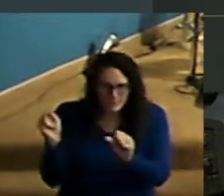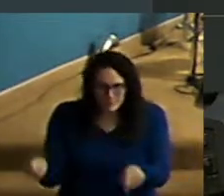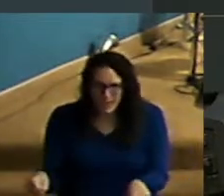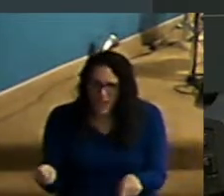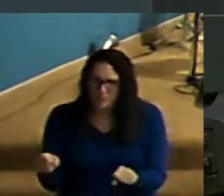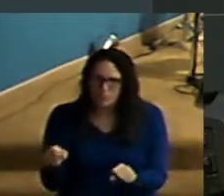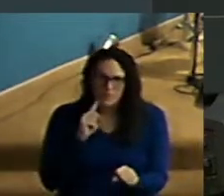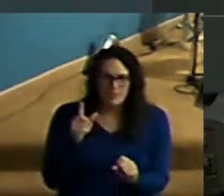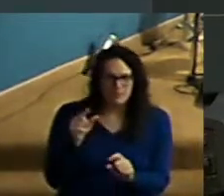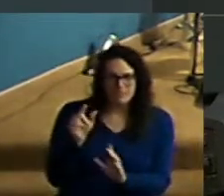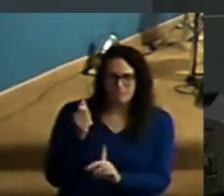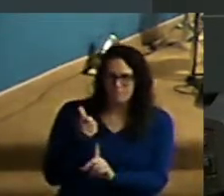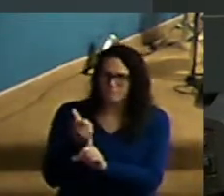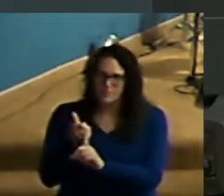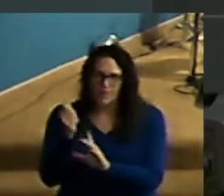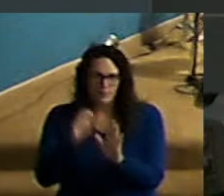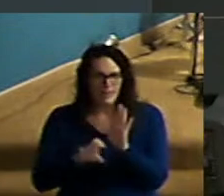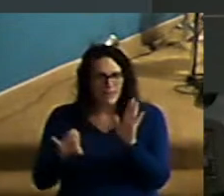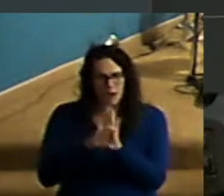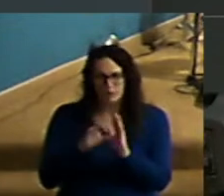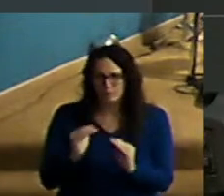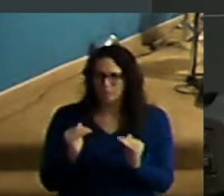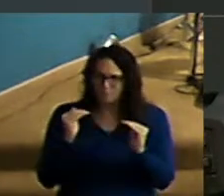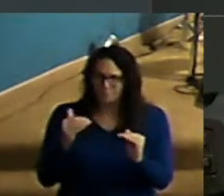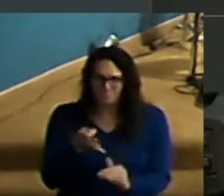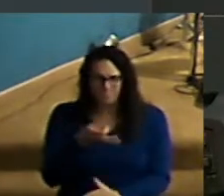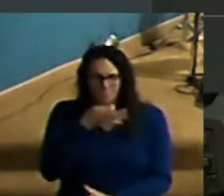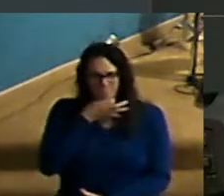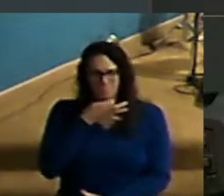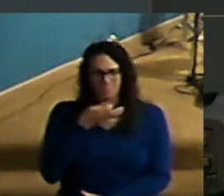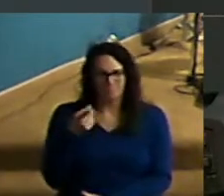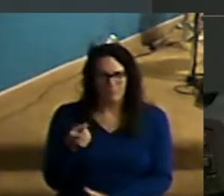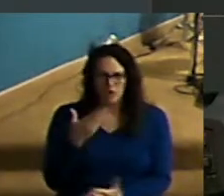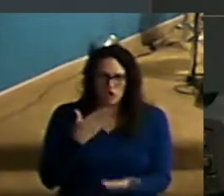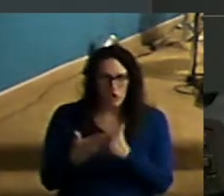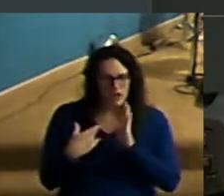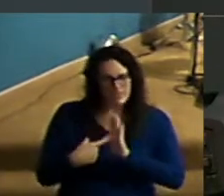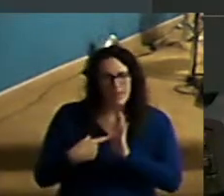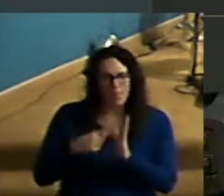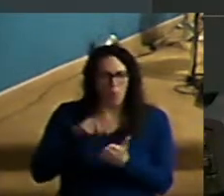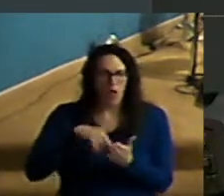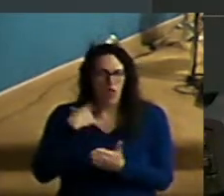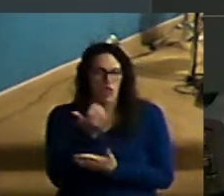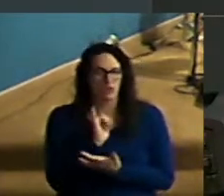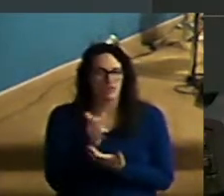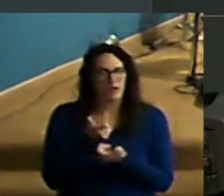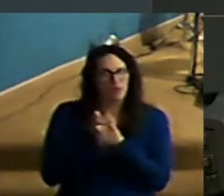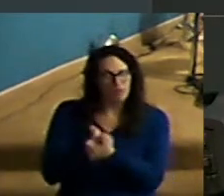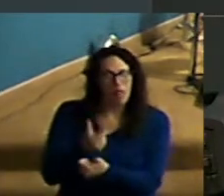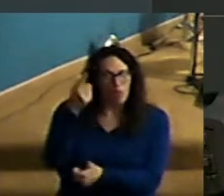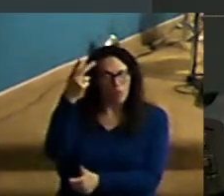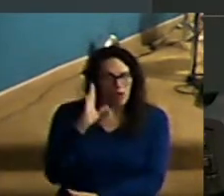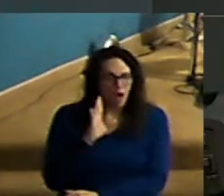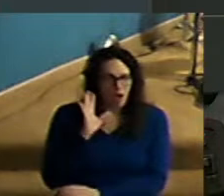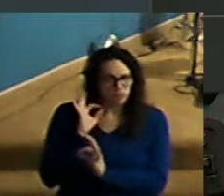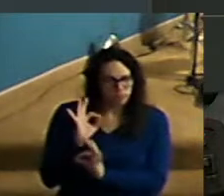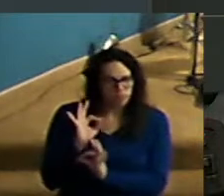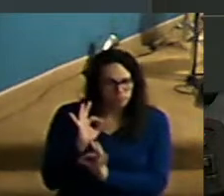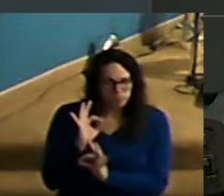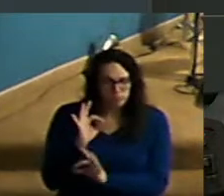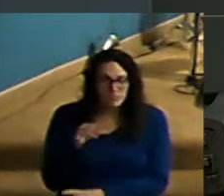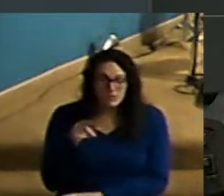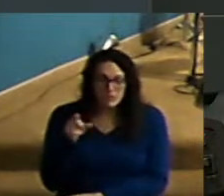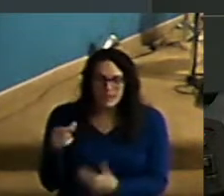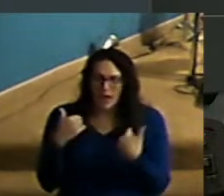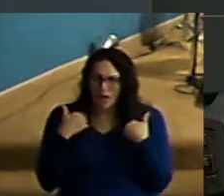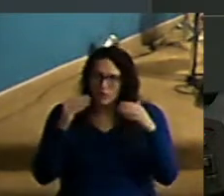exceptional qualities. He is a superb example of what it looks like to follow after God. And he's got